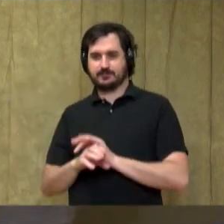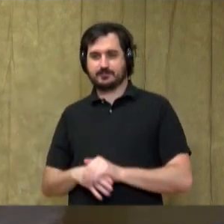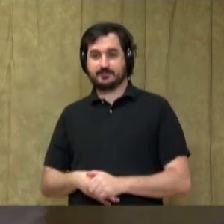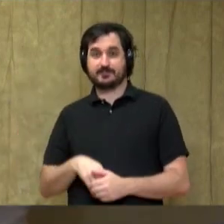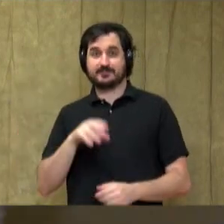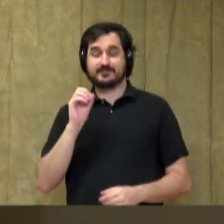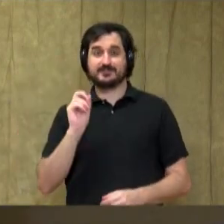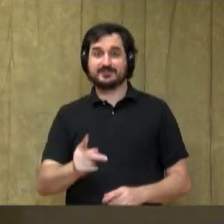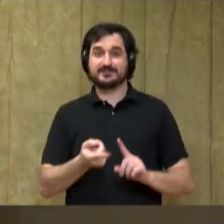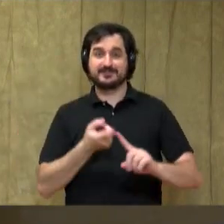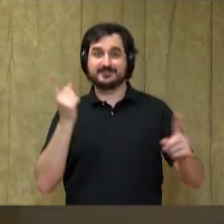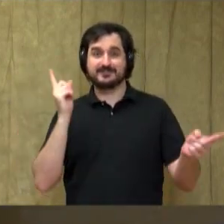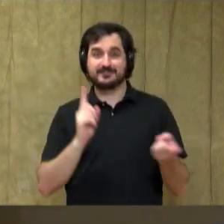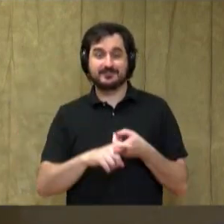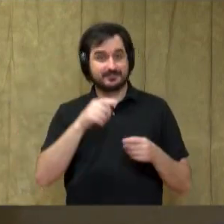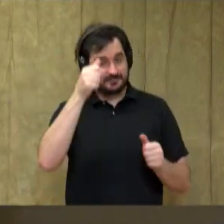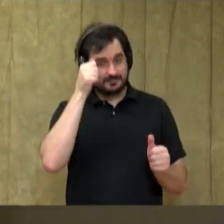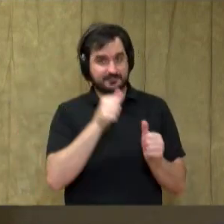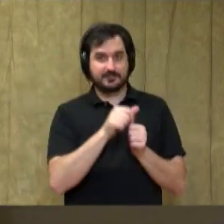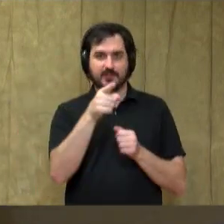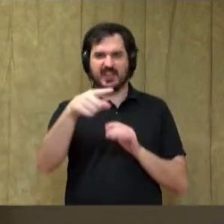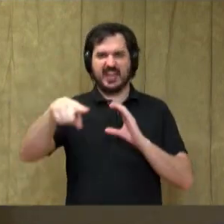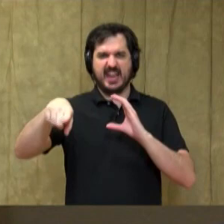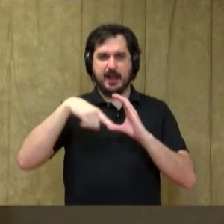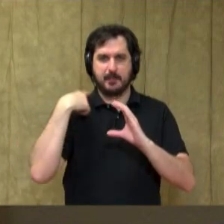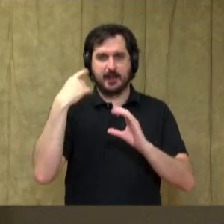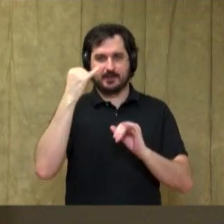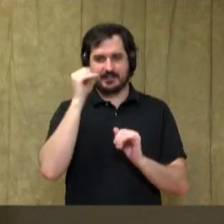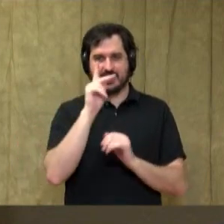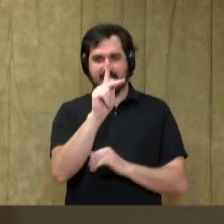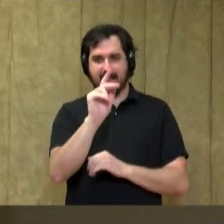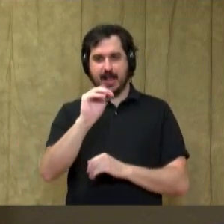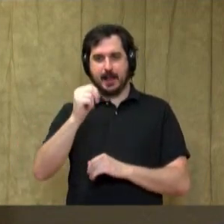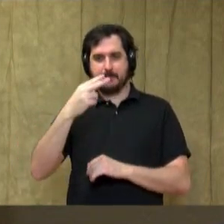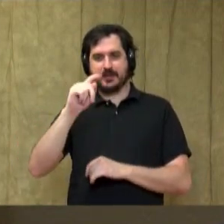All right, friends, remember you may email me if you need to at